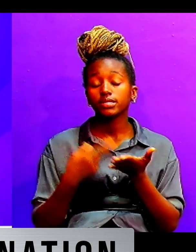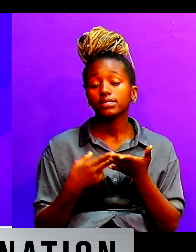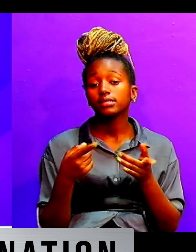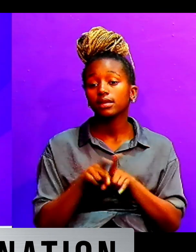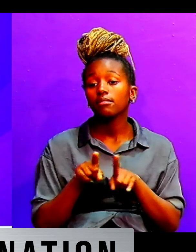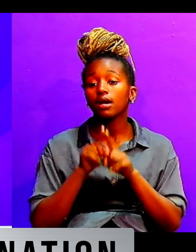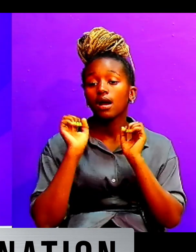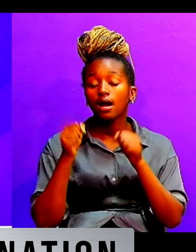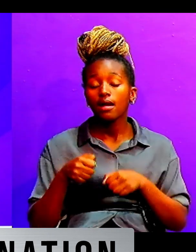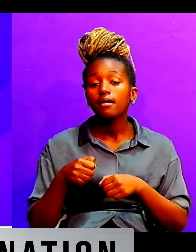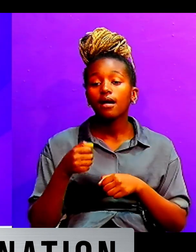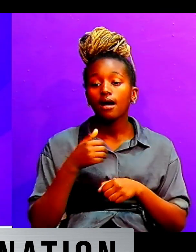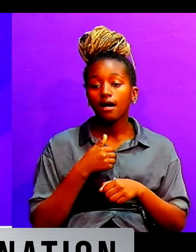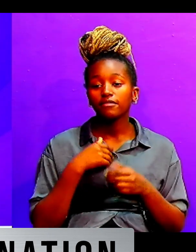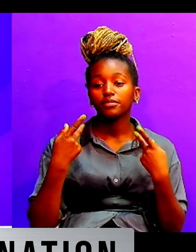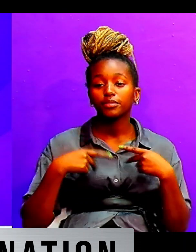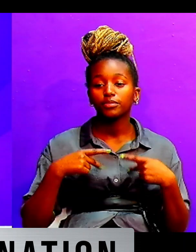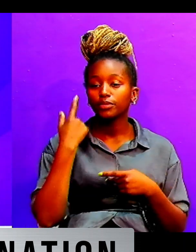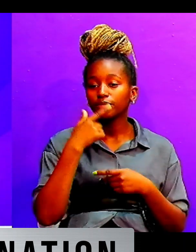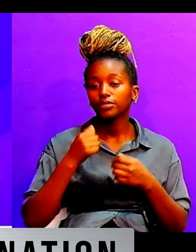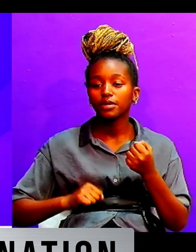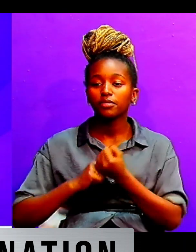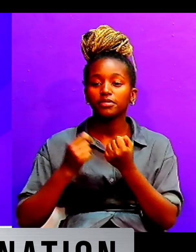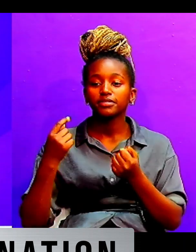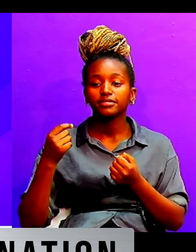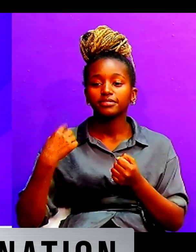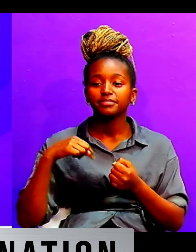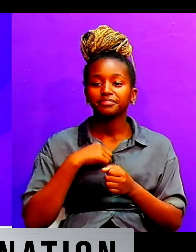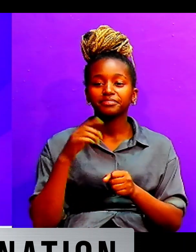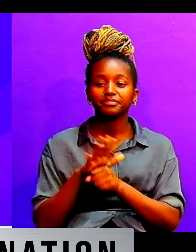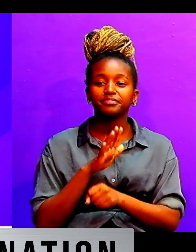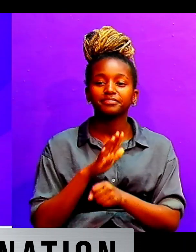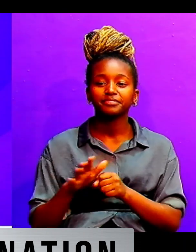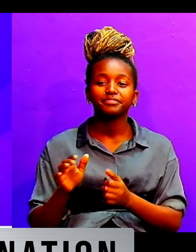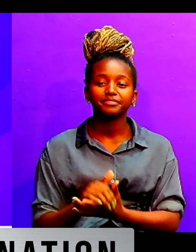lot of manpower. And also the goodwill,